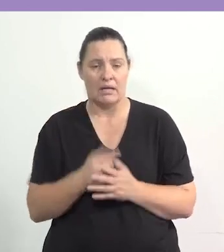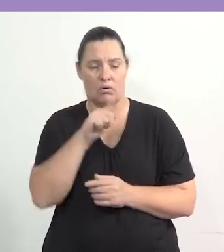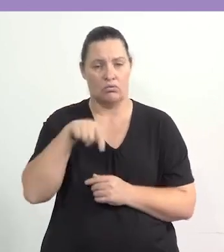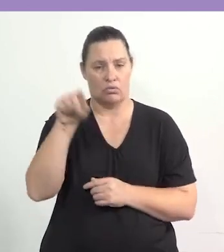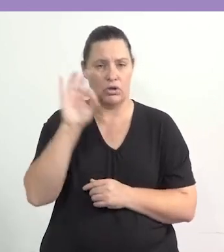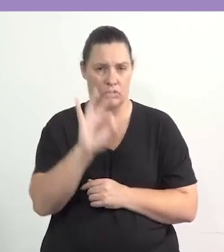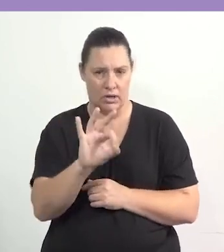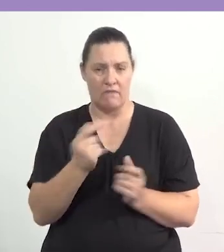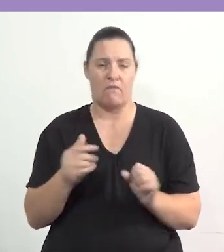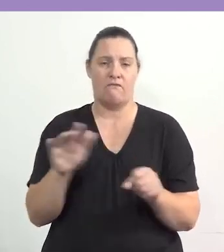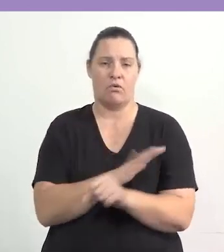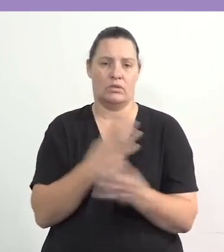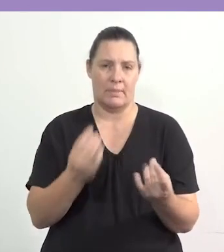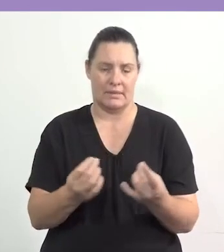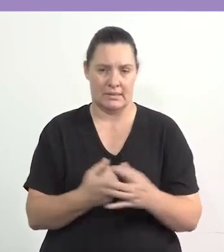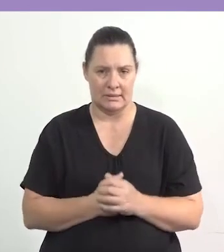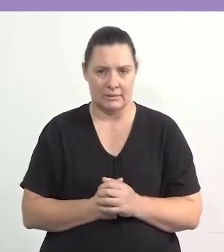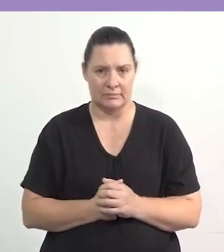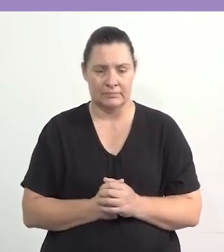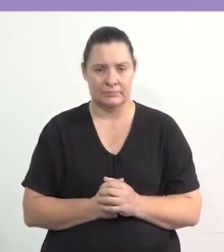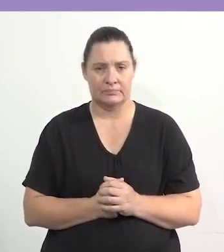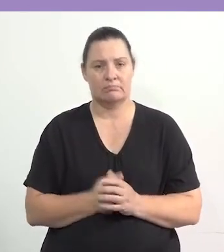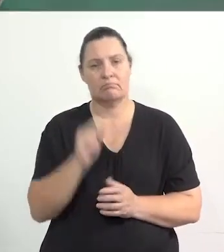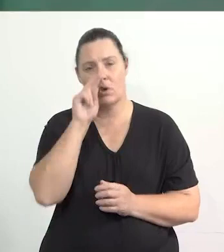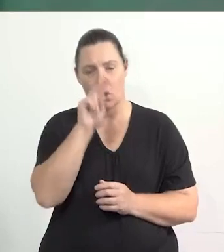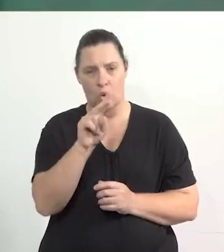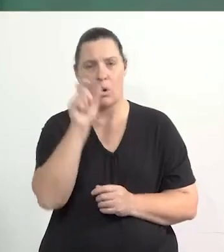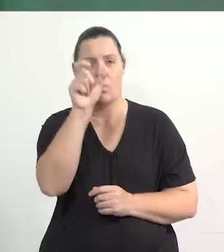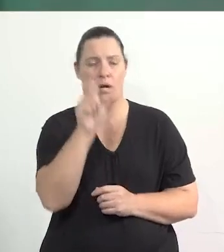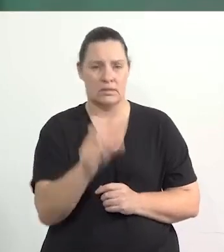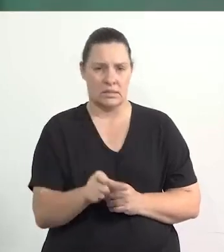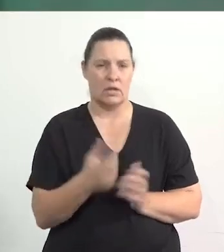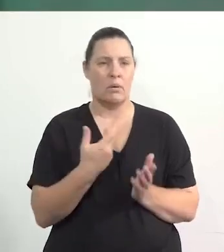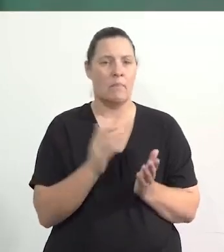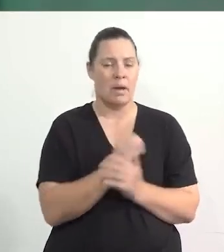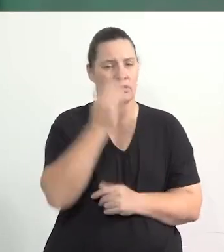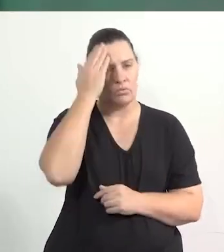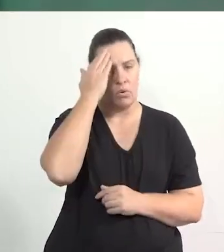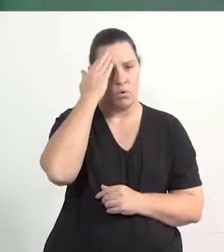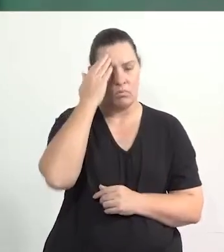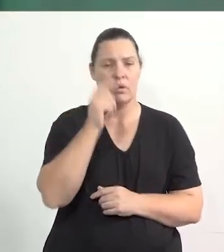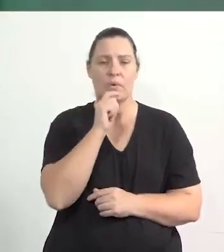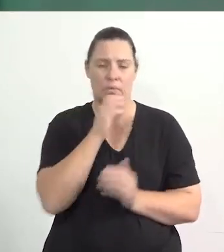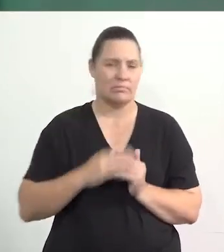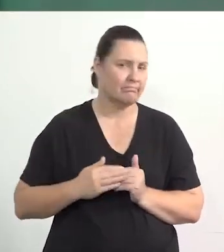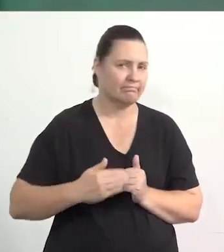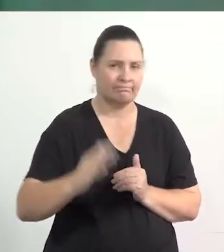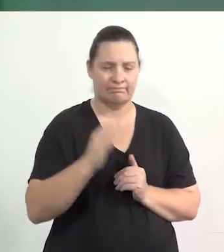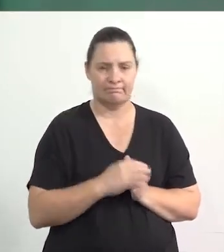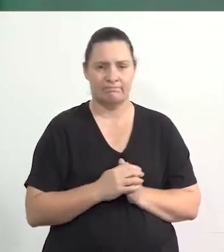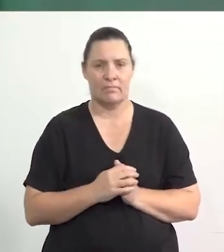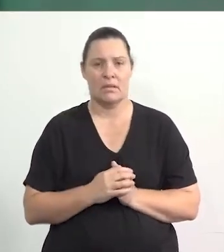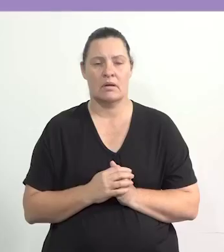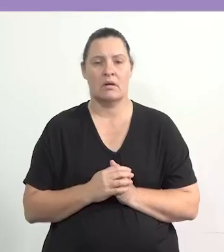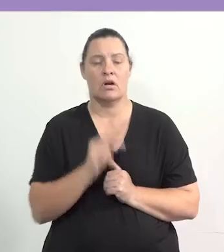and the cube roots of whole numbers. Let's look at some words that you are supposed to know that we are going to be using throughout this